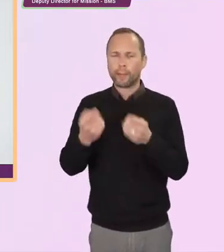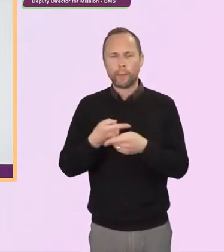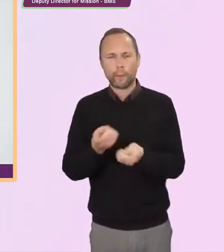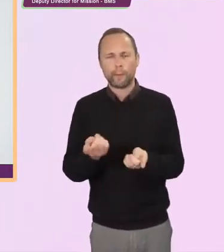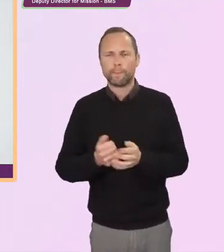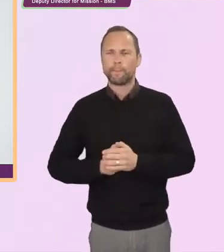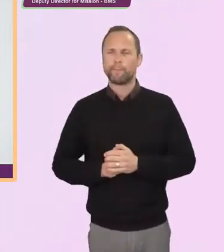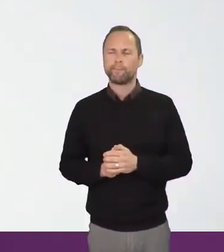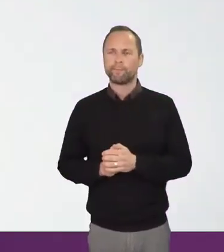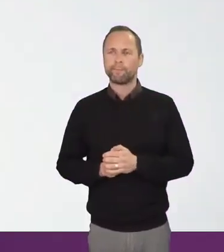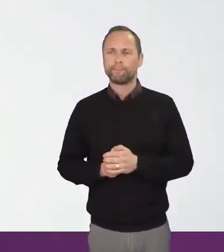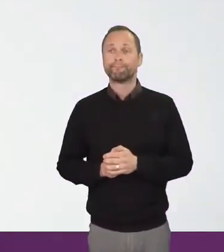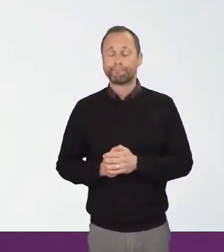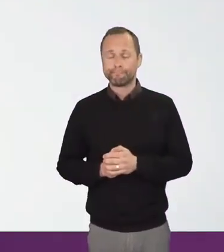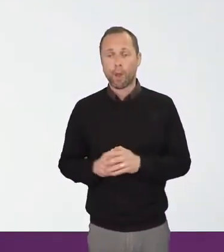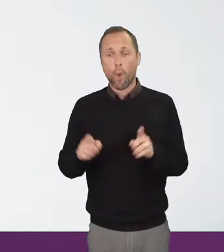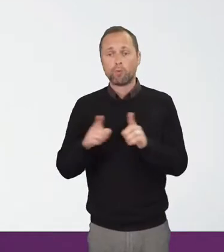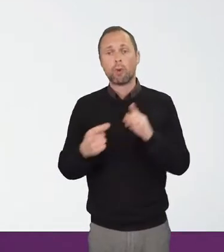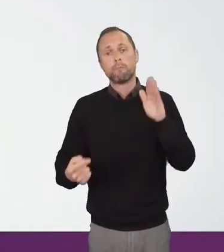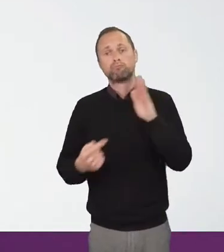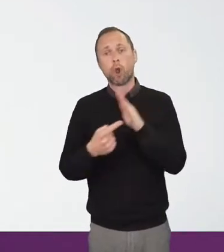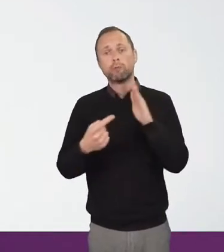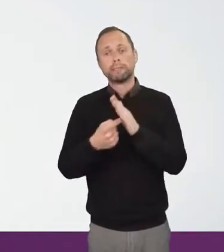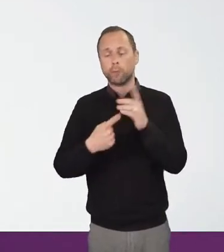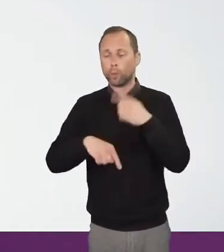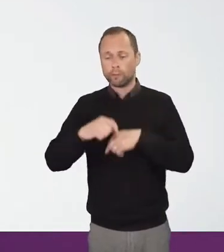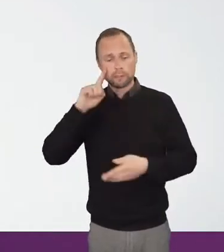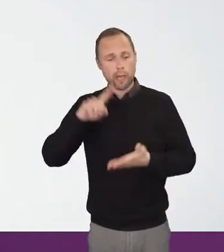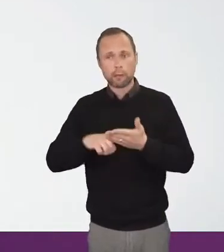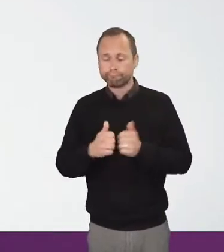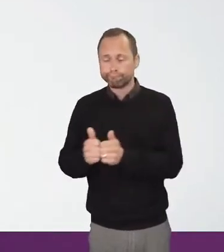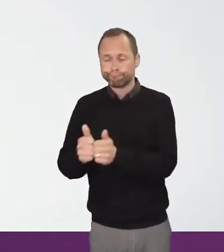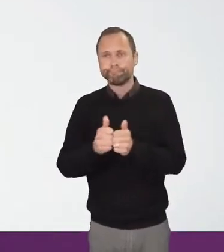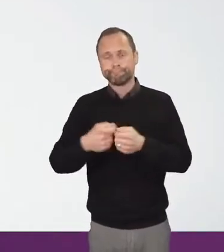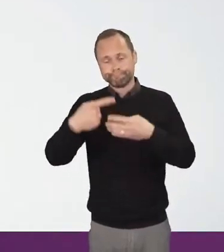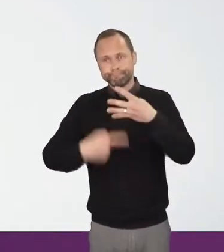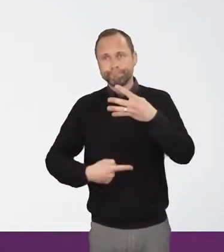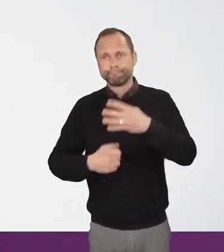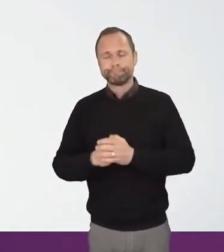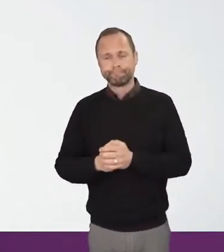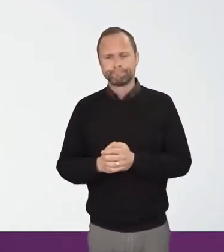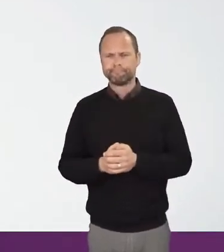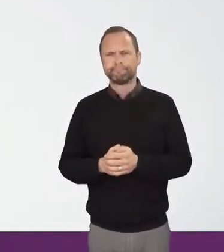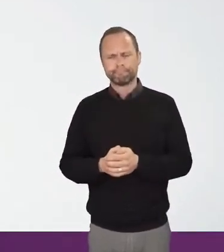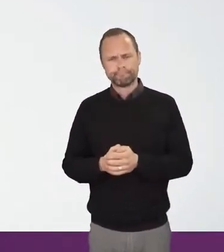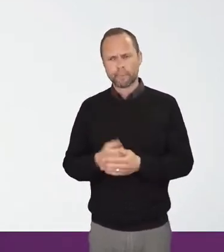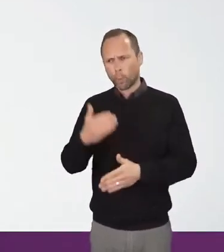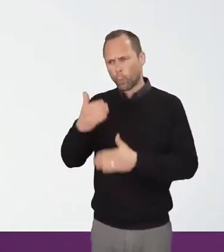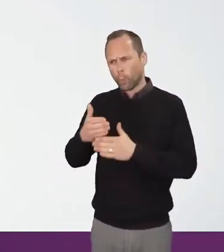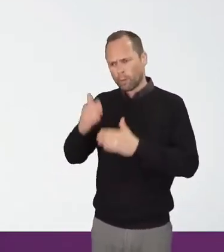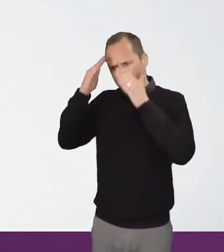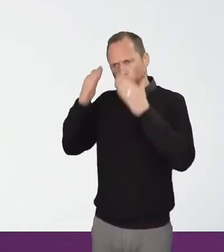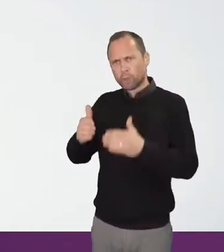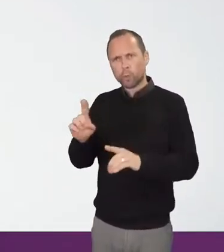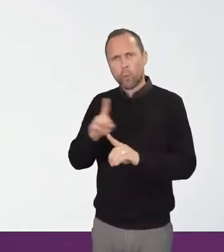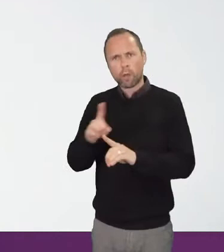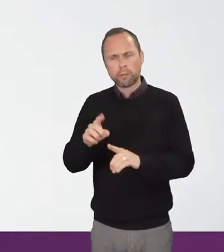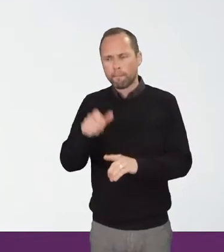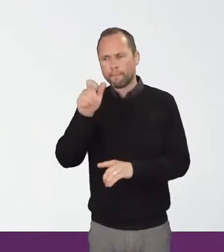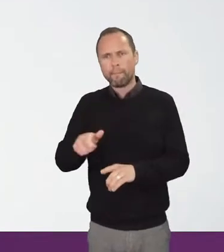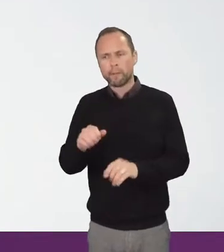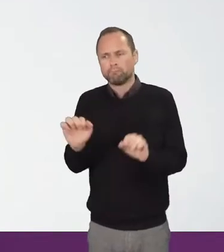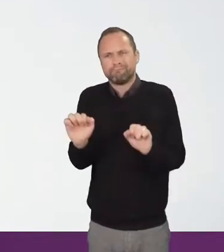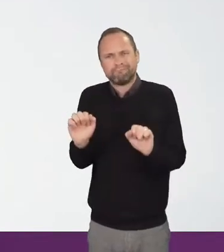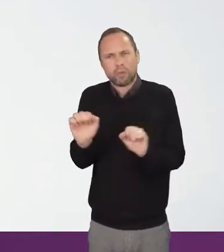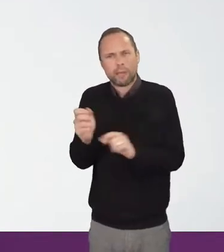In addition, we set some priorities for ourselves. We said that we would work amongst the most marginalised, the least evangelised, and